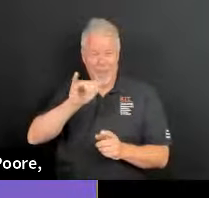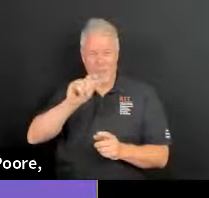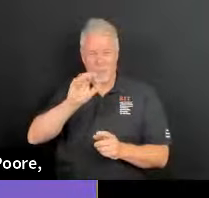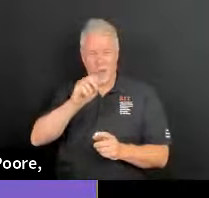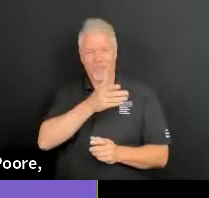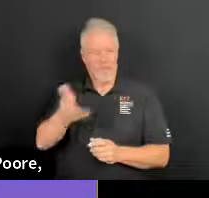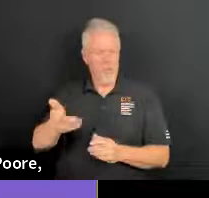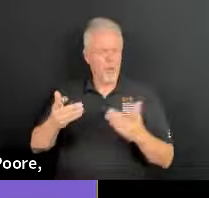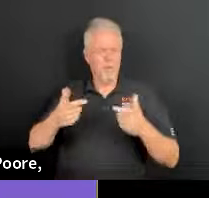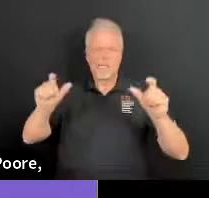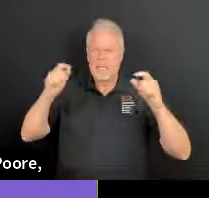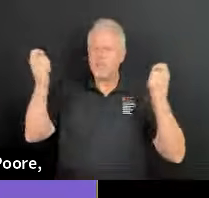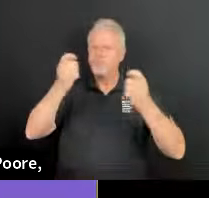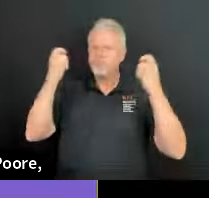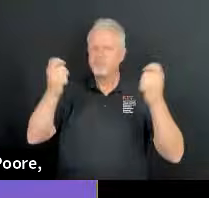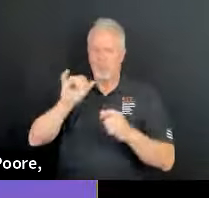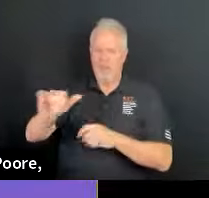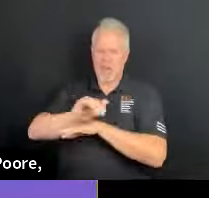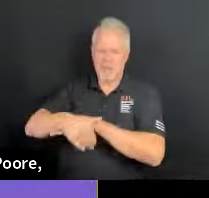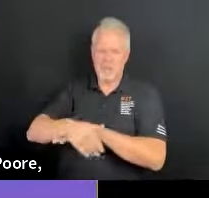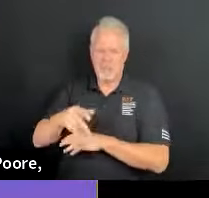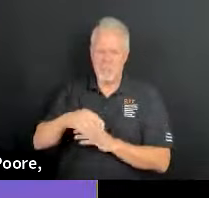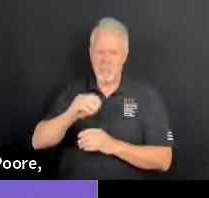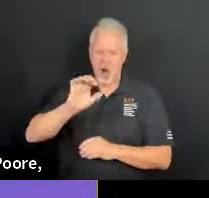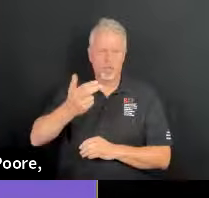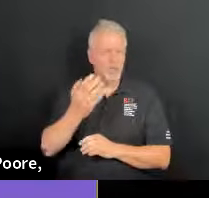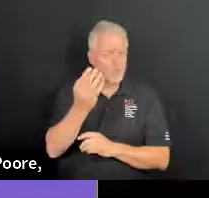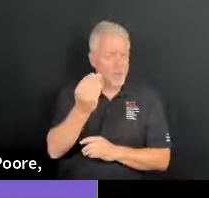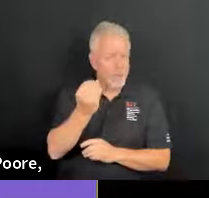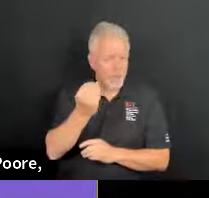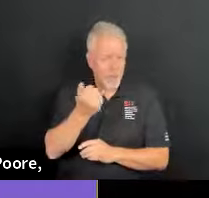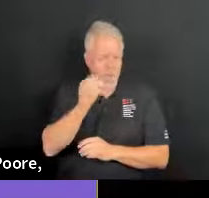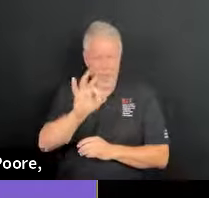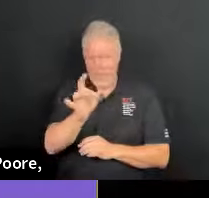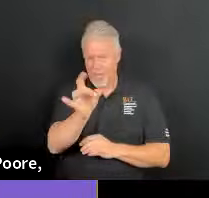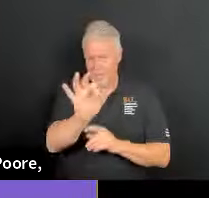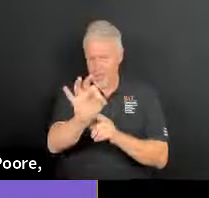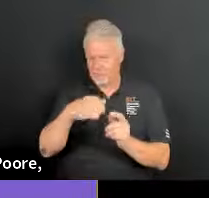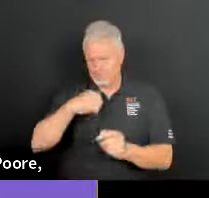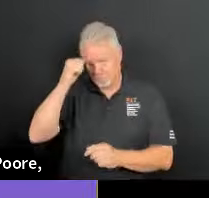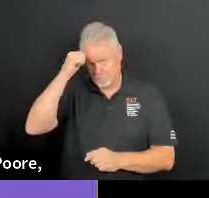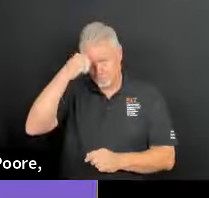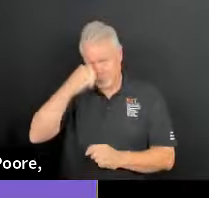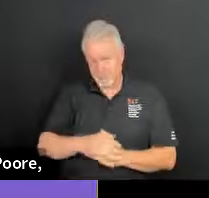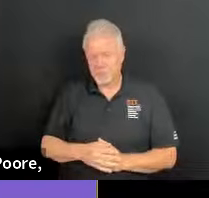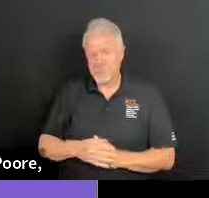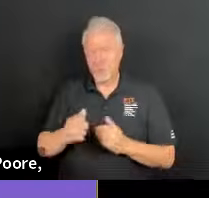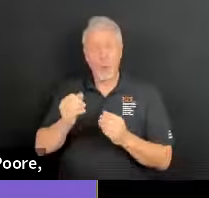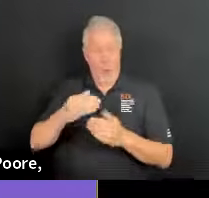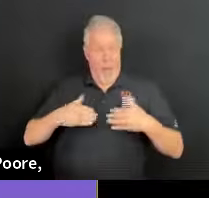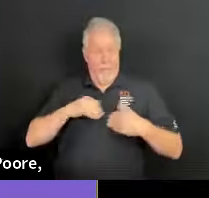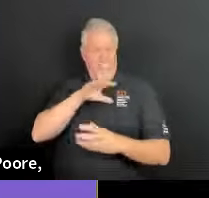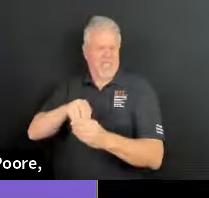from Sesame Street, she was actually there for the ribbon cutting. It was a huge ceremony on